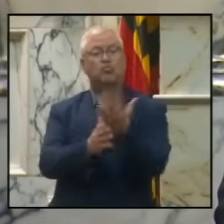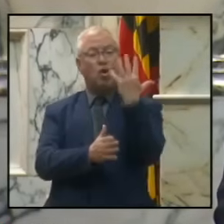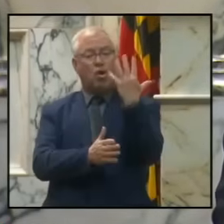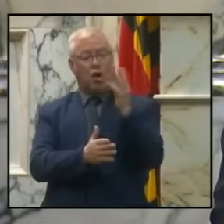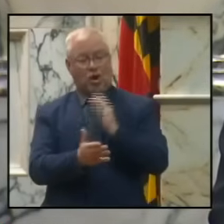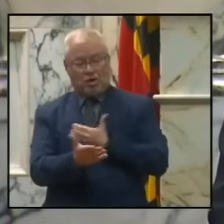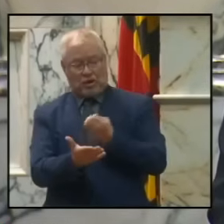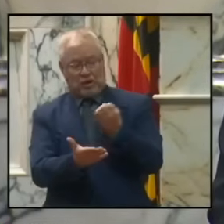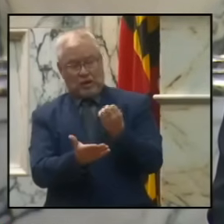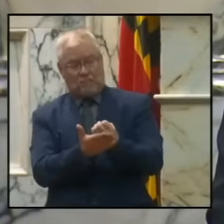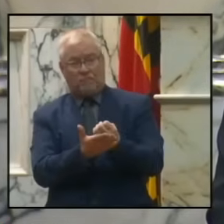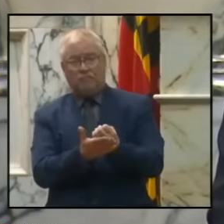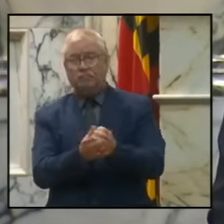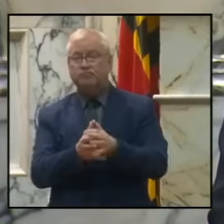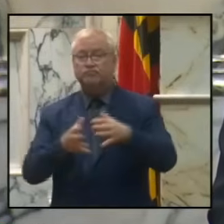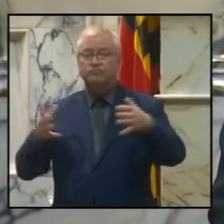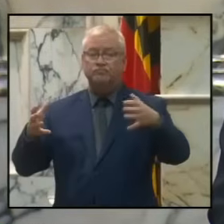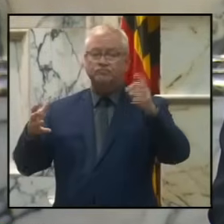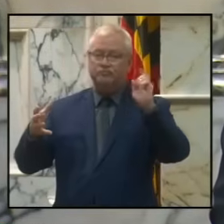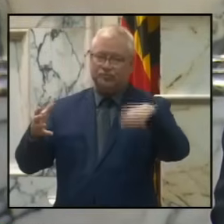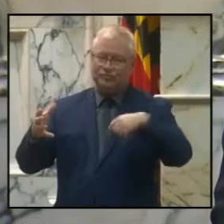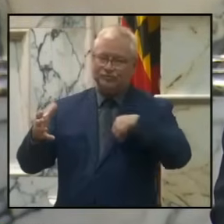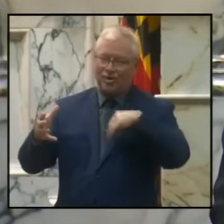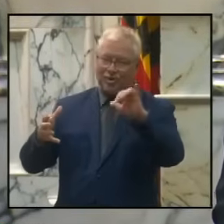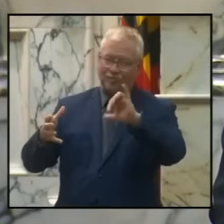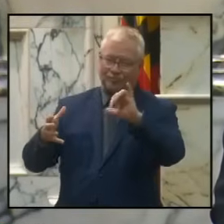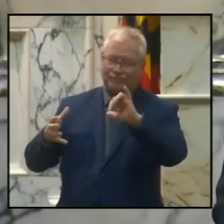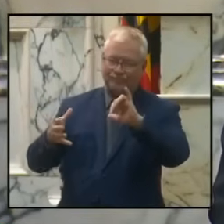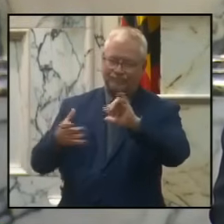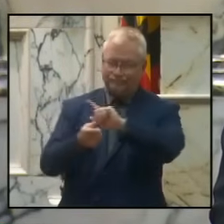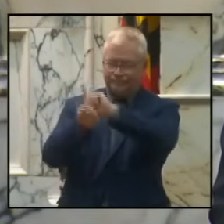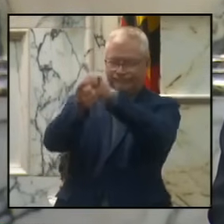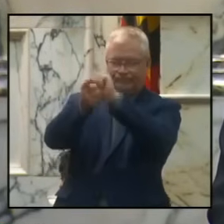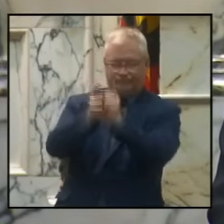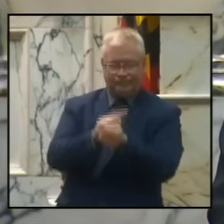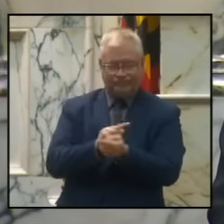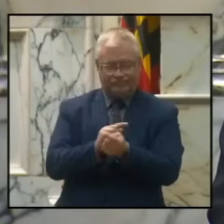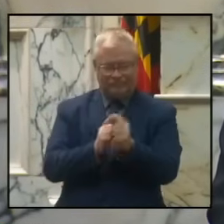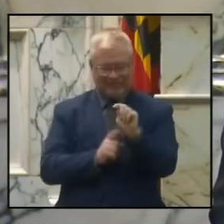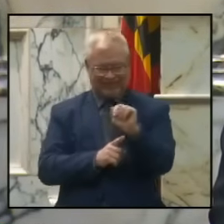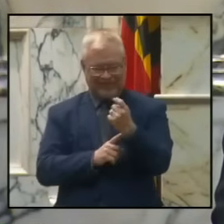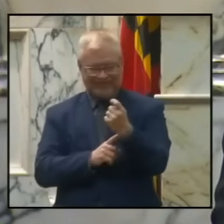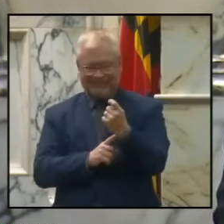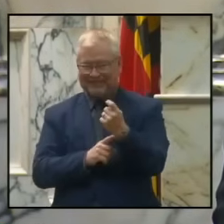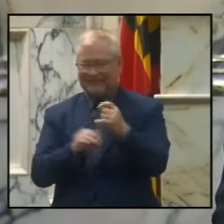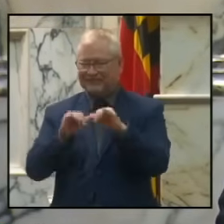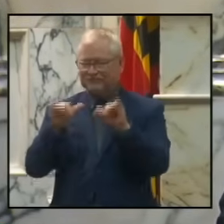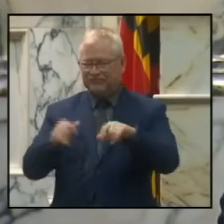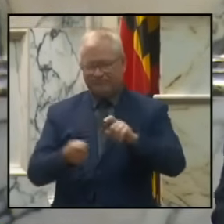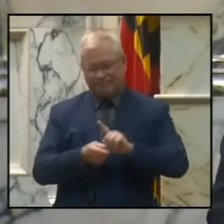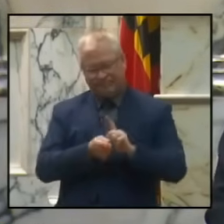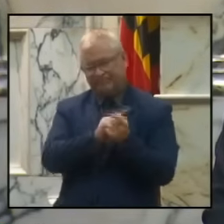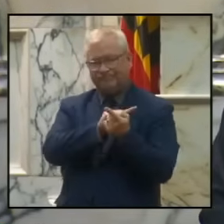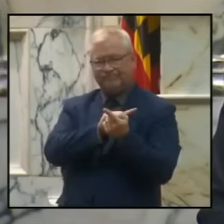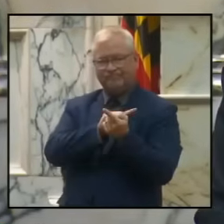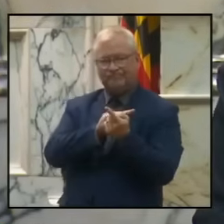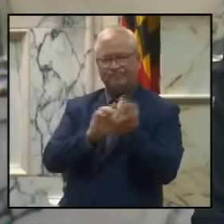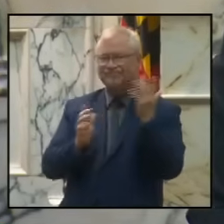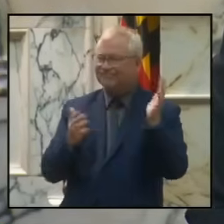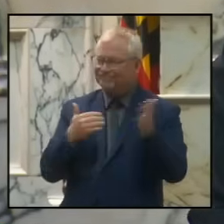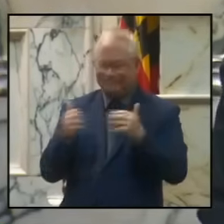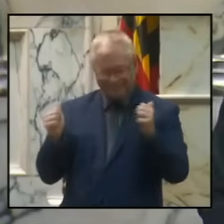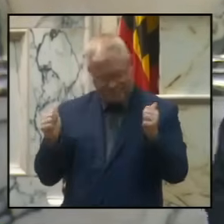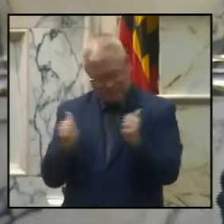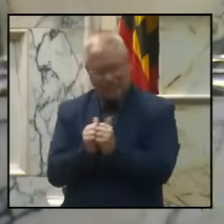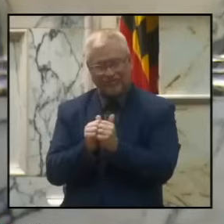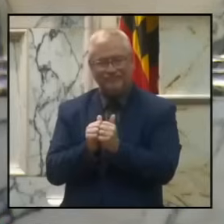must also reform this tax code, because the two are going to have to go hand in hand. It doesn't